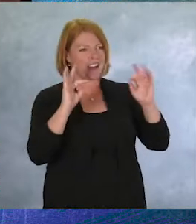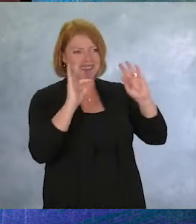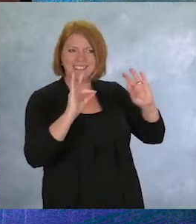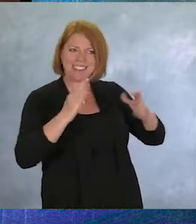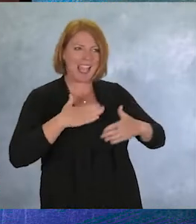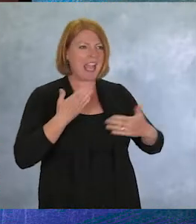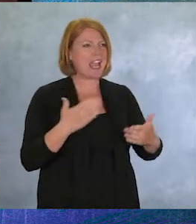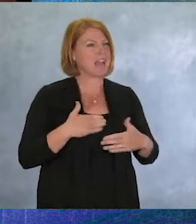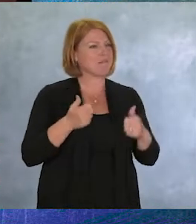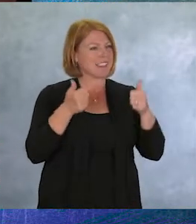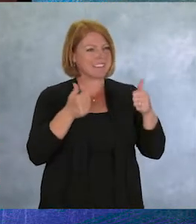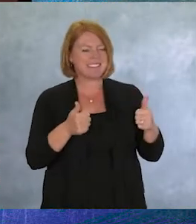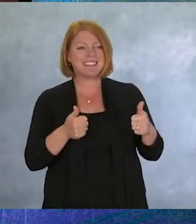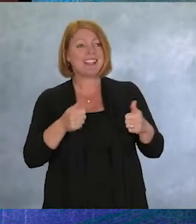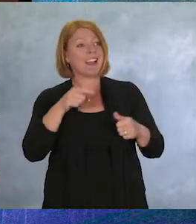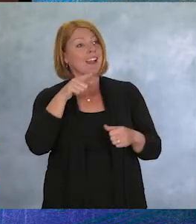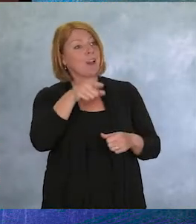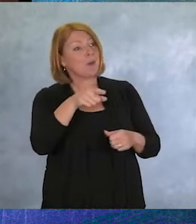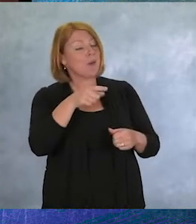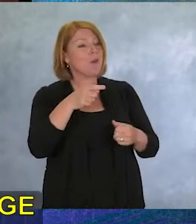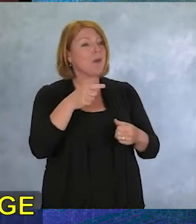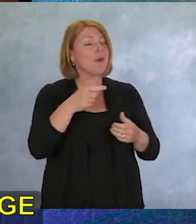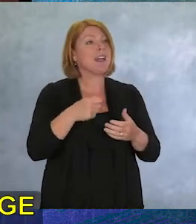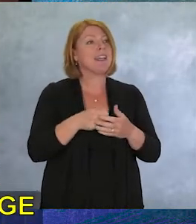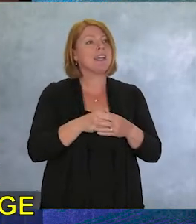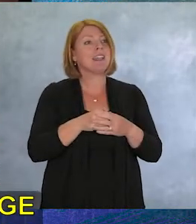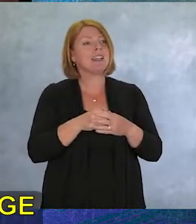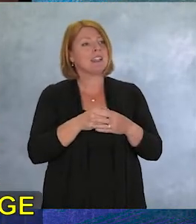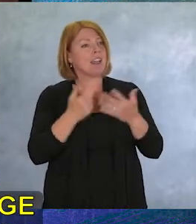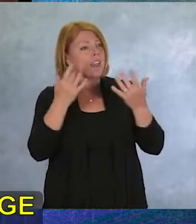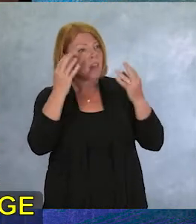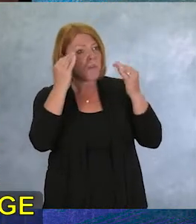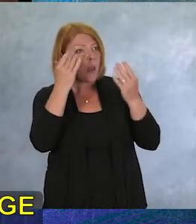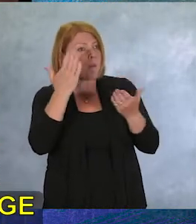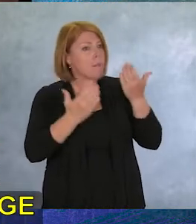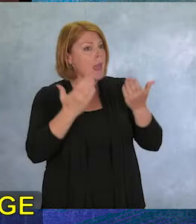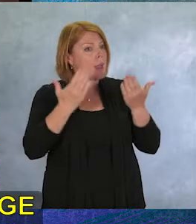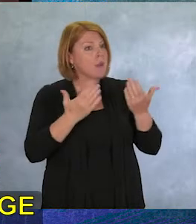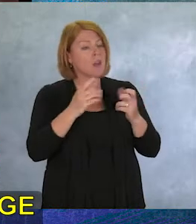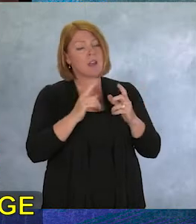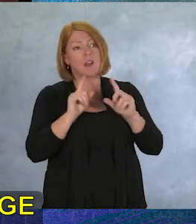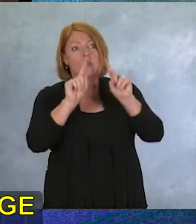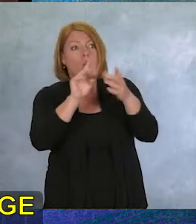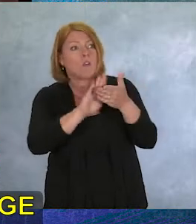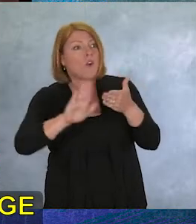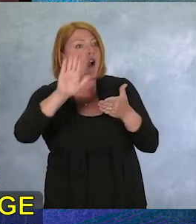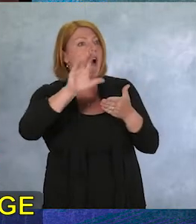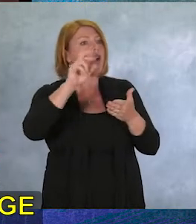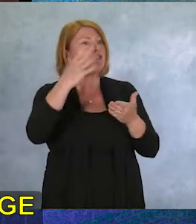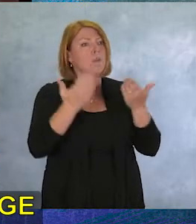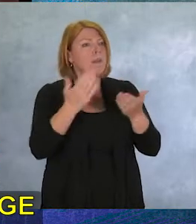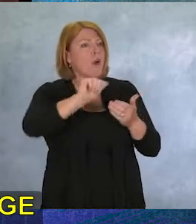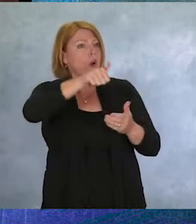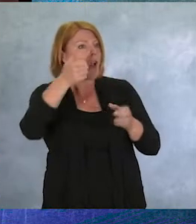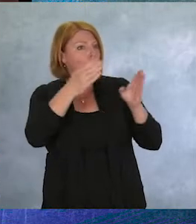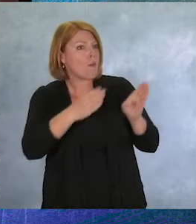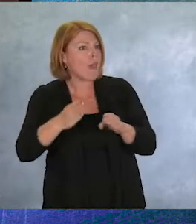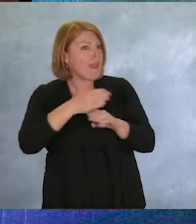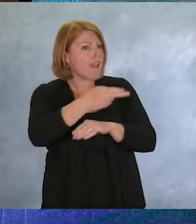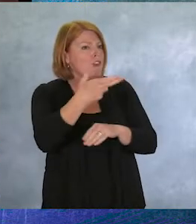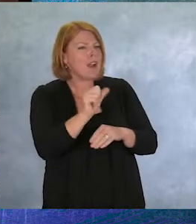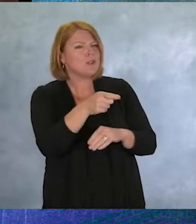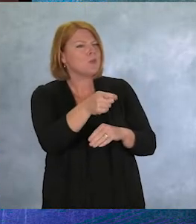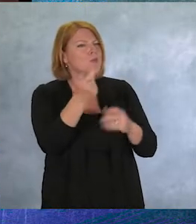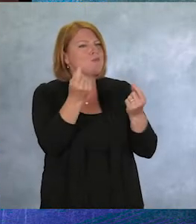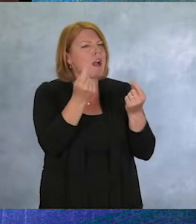good. Yeah. Are you thinking about college or something else afterwards? What are you thinking